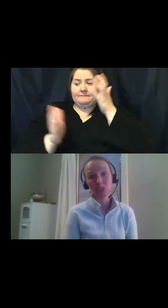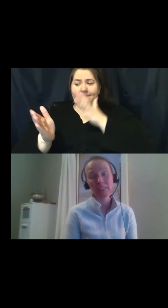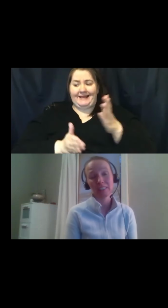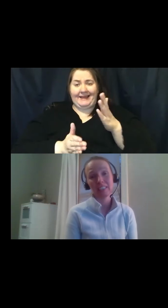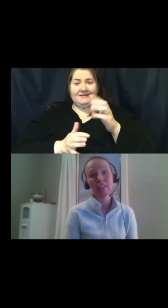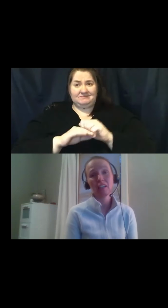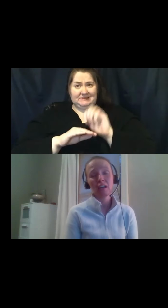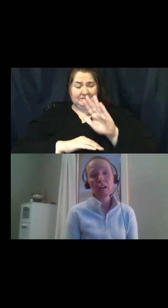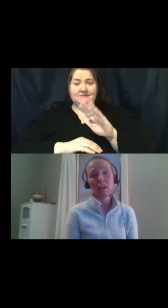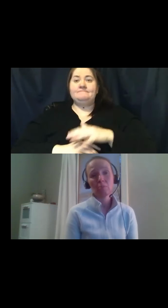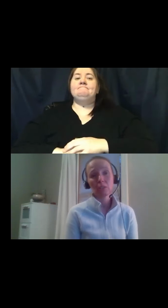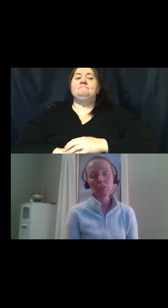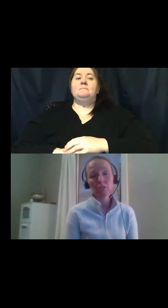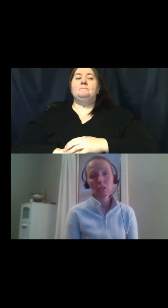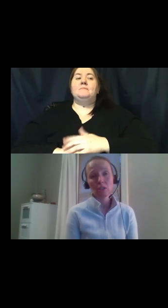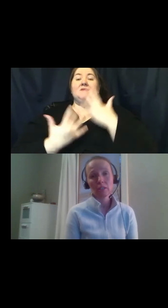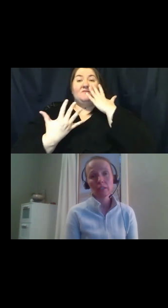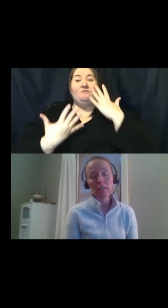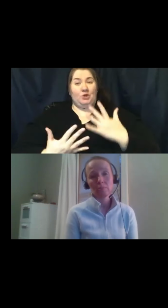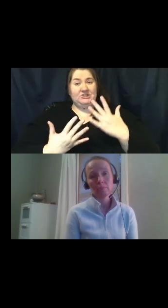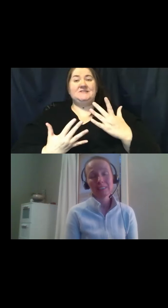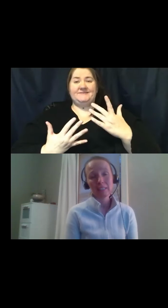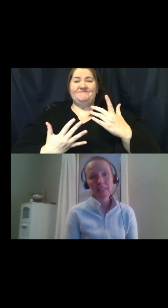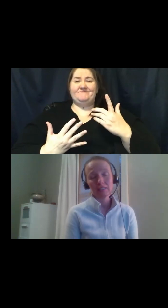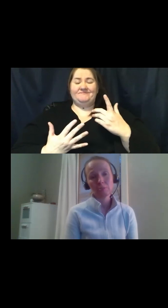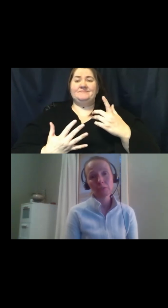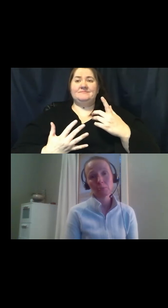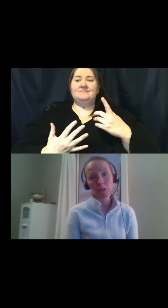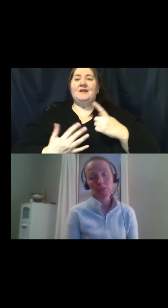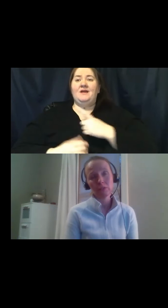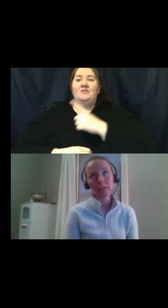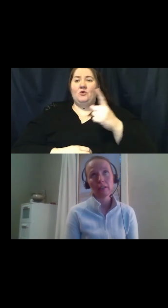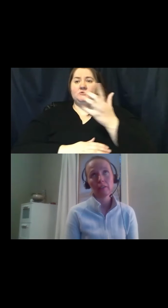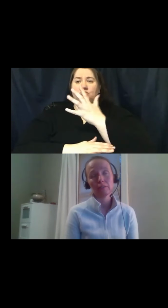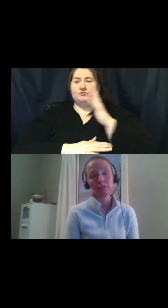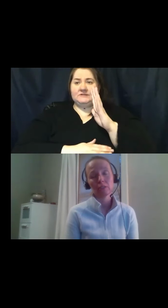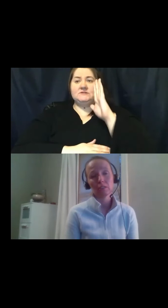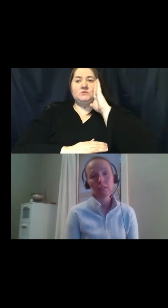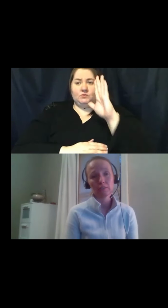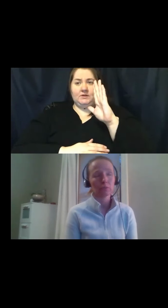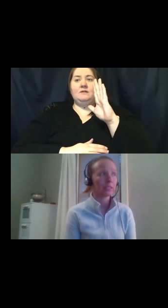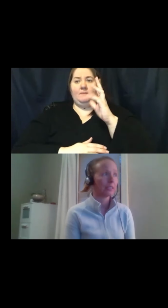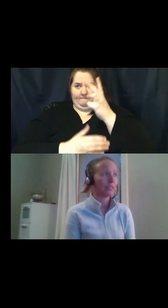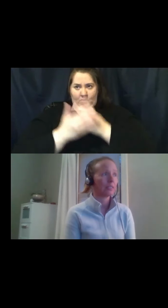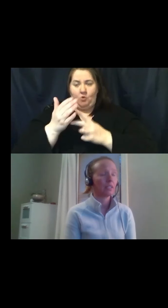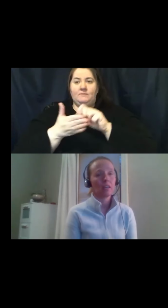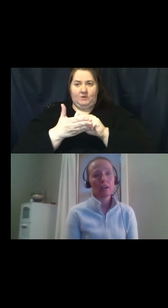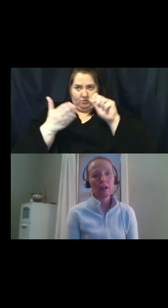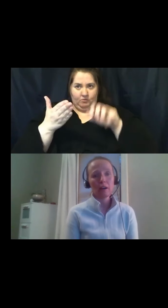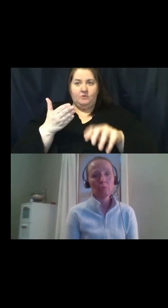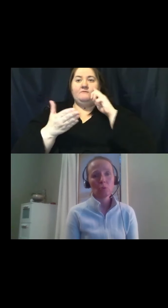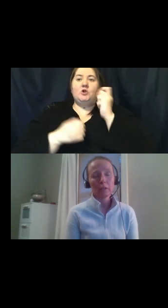submitted, unfortunately, those are slated to be removed for several